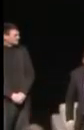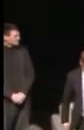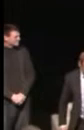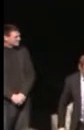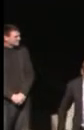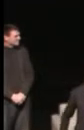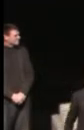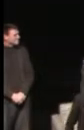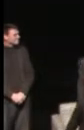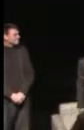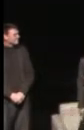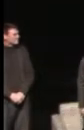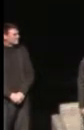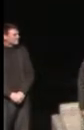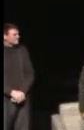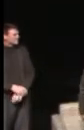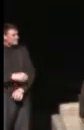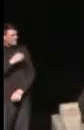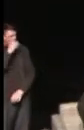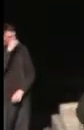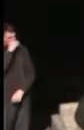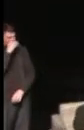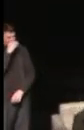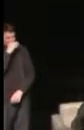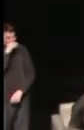Chandra Yerlonson and Jordan Malaro come on stage.